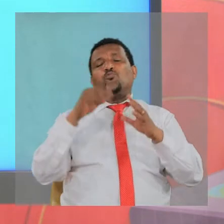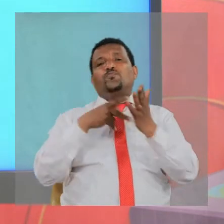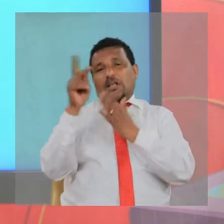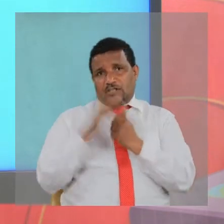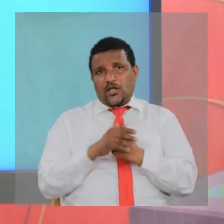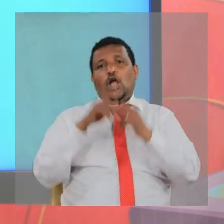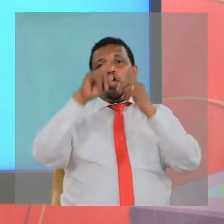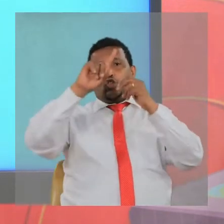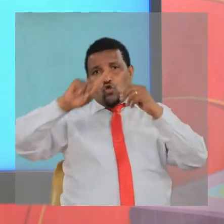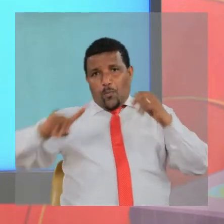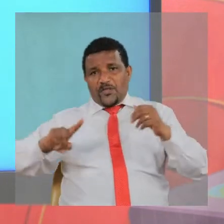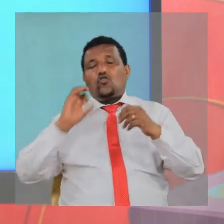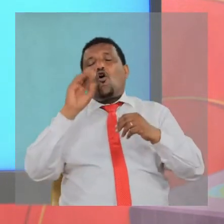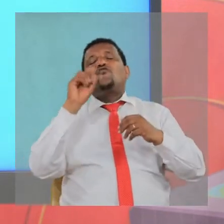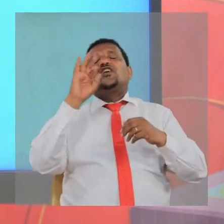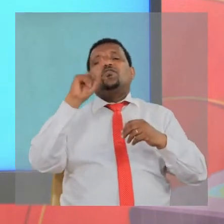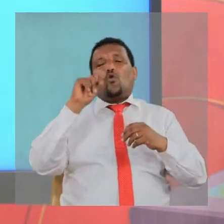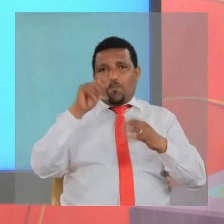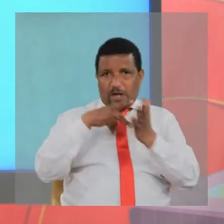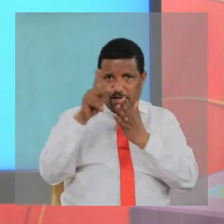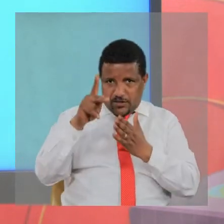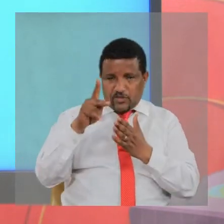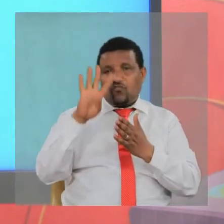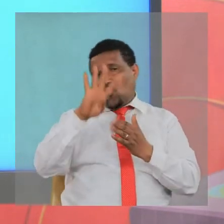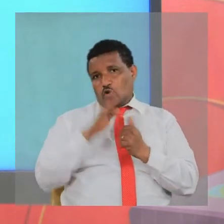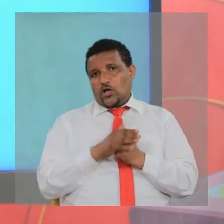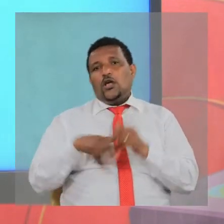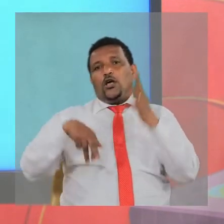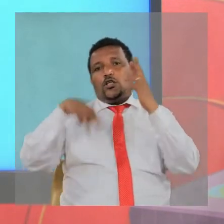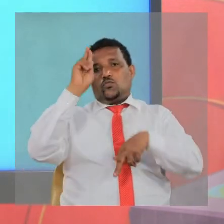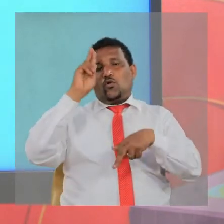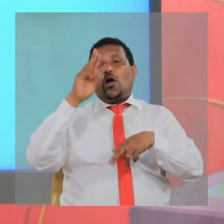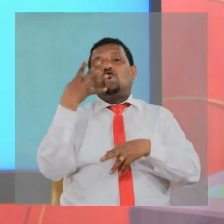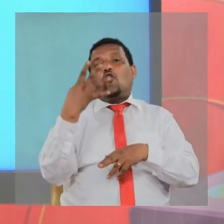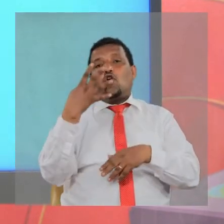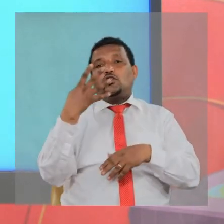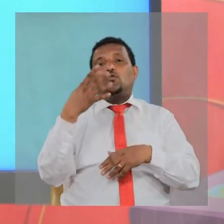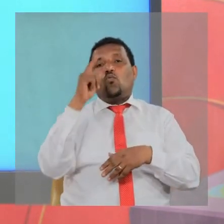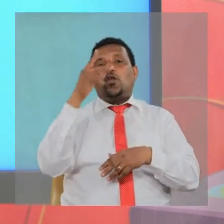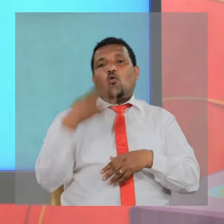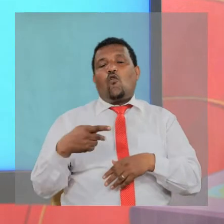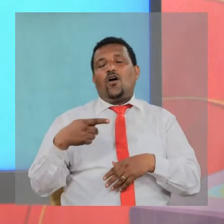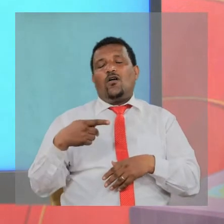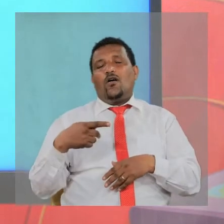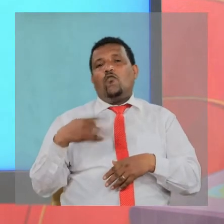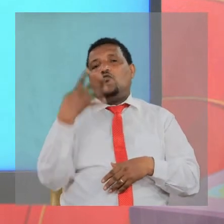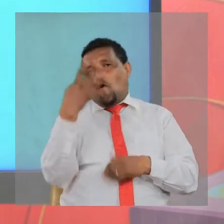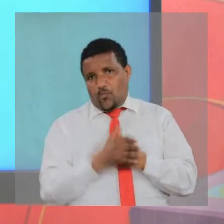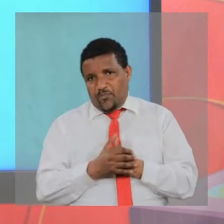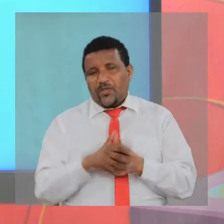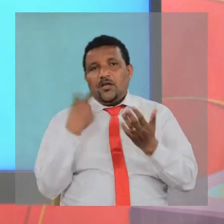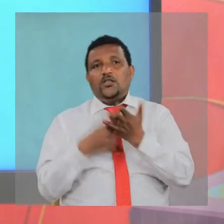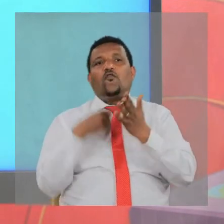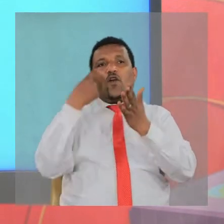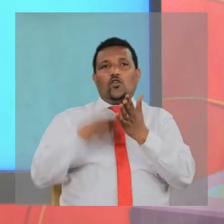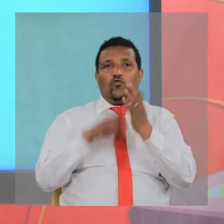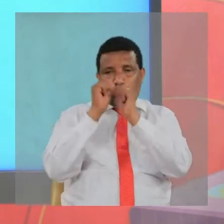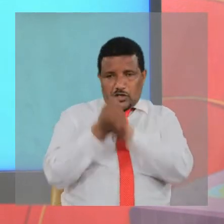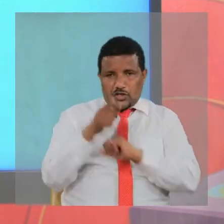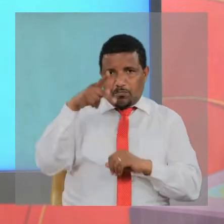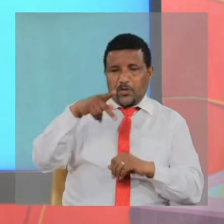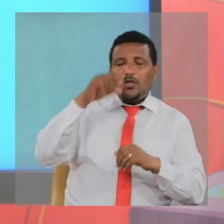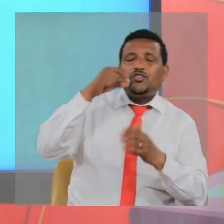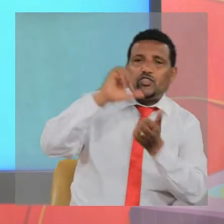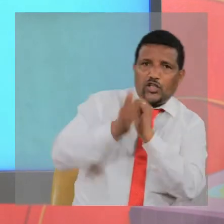the slope is, the coefficient of price is 4 and the reciprocal of 4 is 1 over 4. That means we have the value of changing P for the